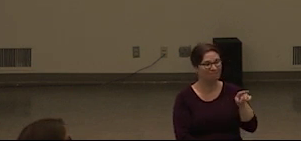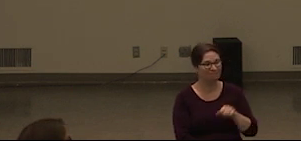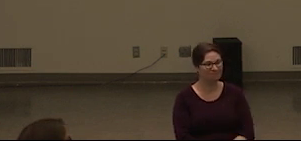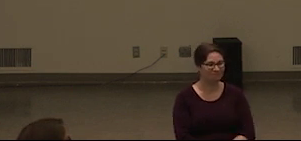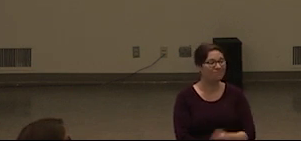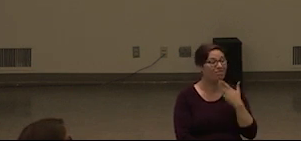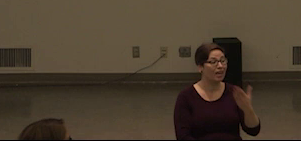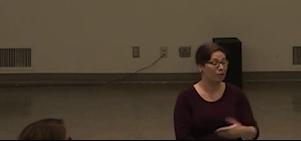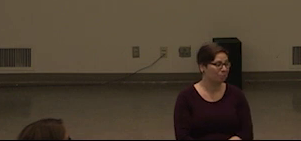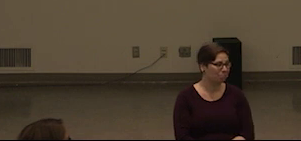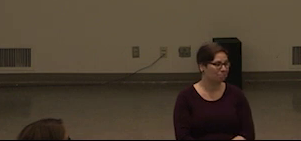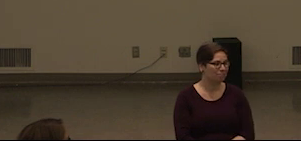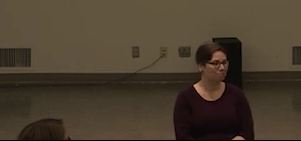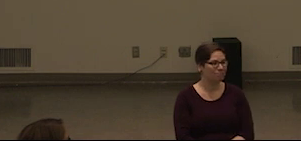Thank you.